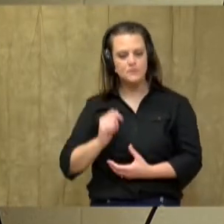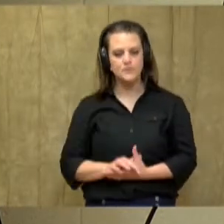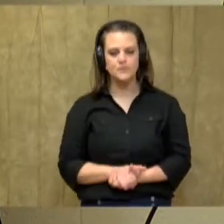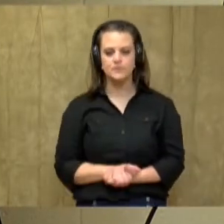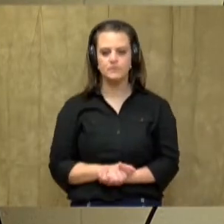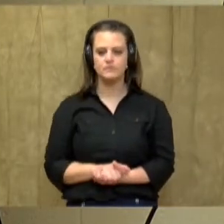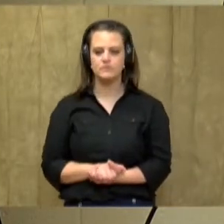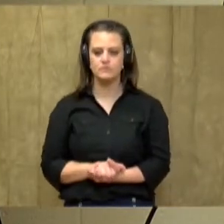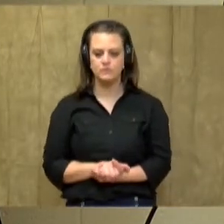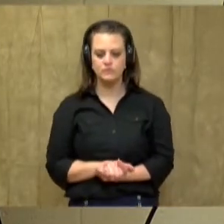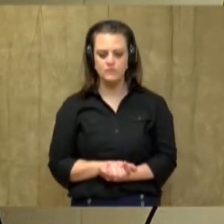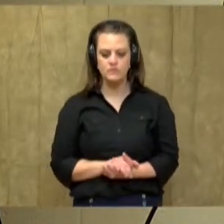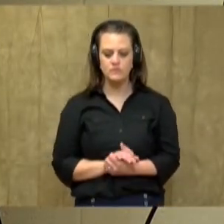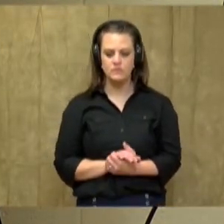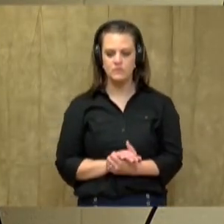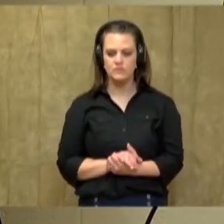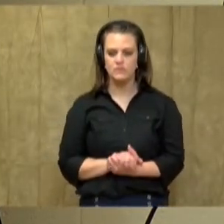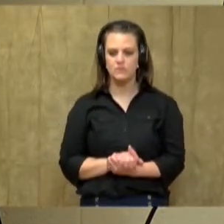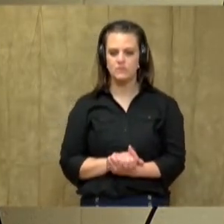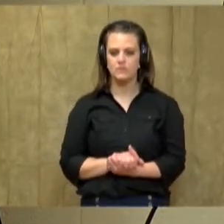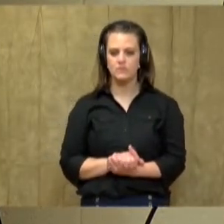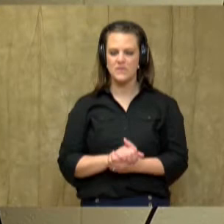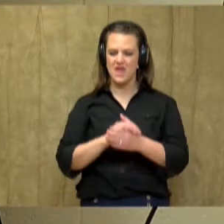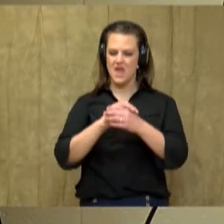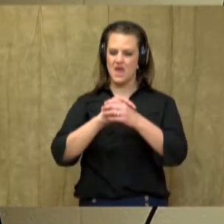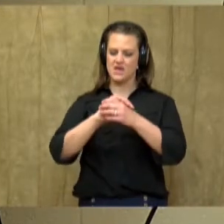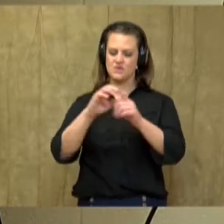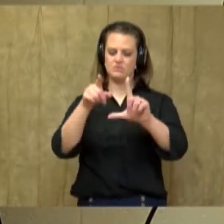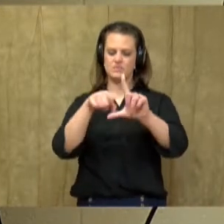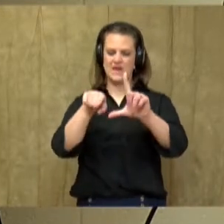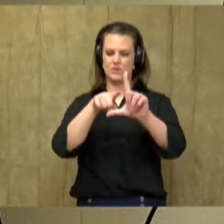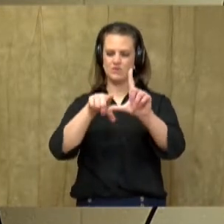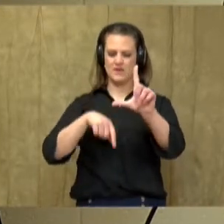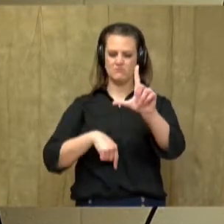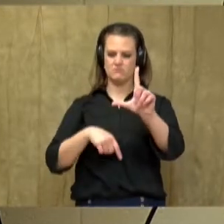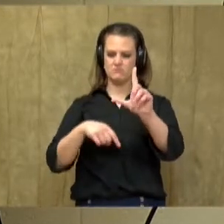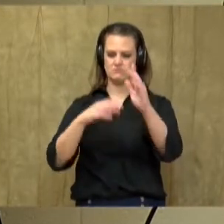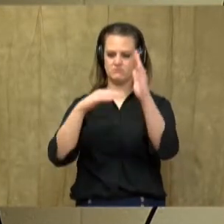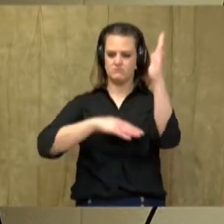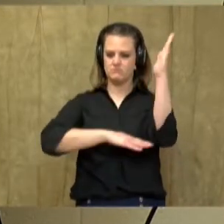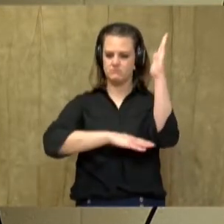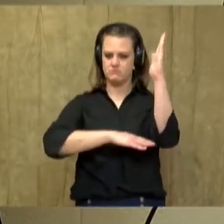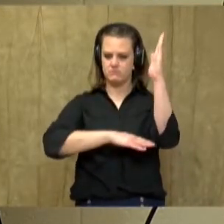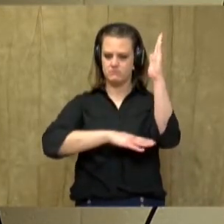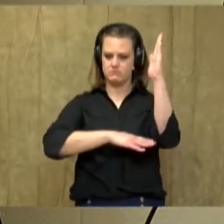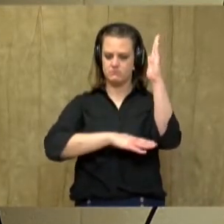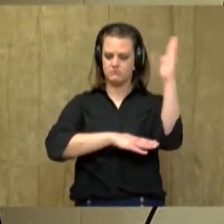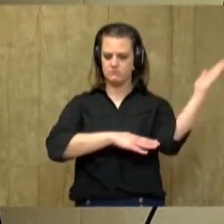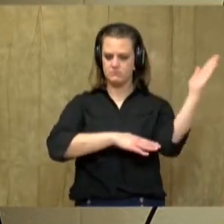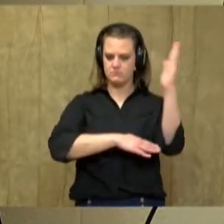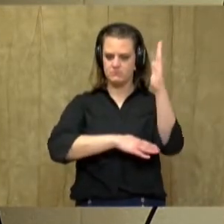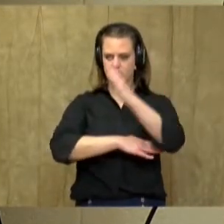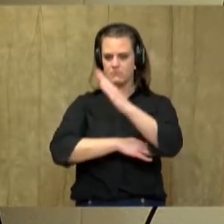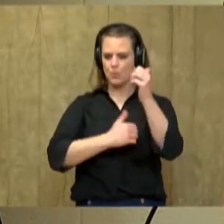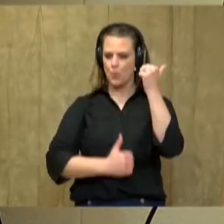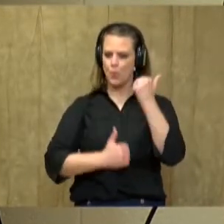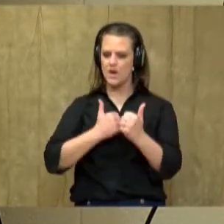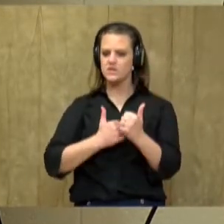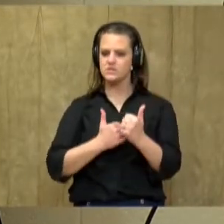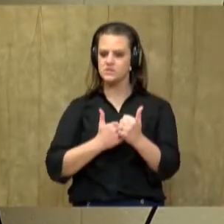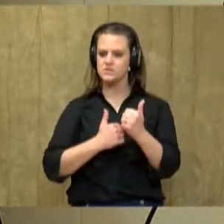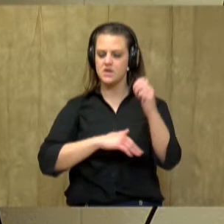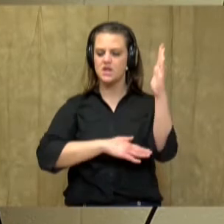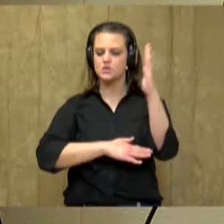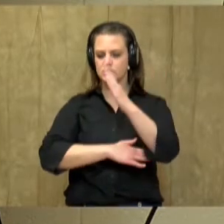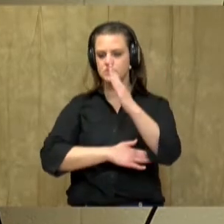this triangle. What kind of angles do we see in this triangle? Those aren't right angles, are they? We couldn't fit a square in either of